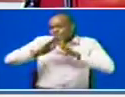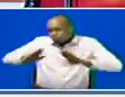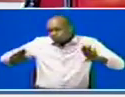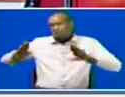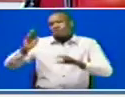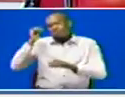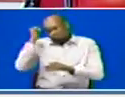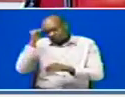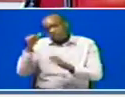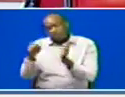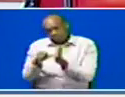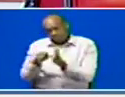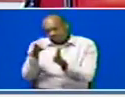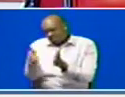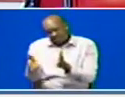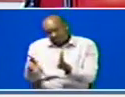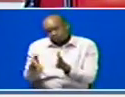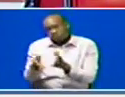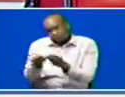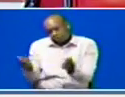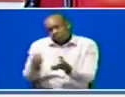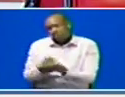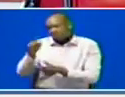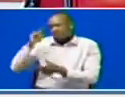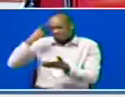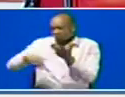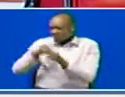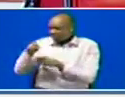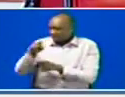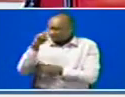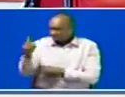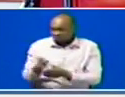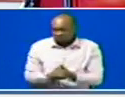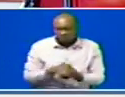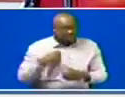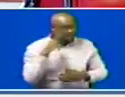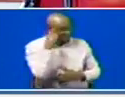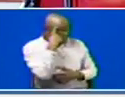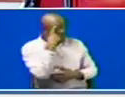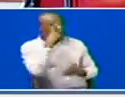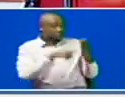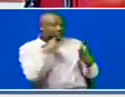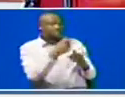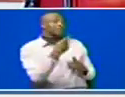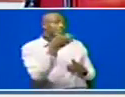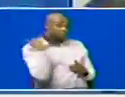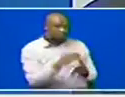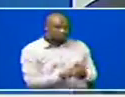political deadlock that we find ourselves in as Kenyans. What's your take on that? I think I go back to what I said earlier,